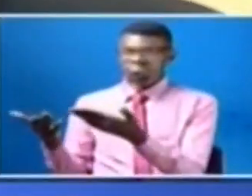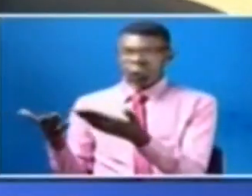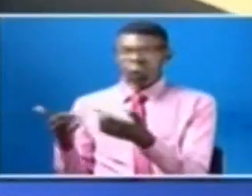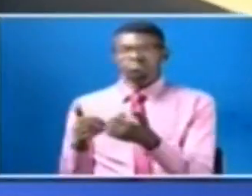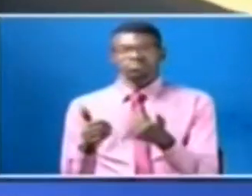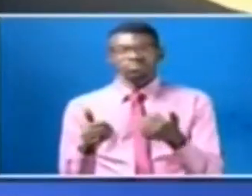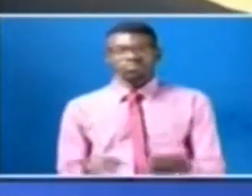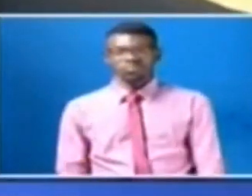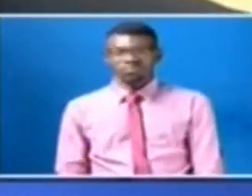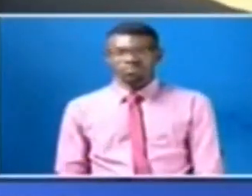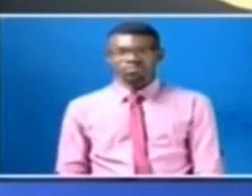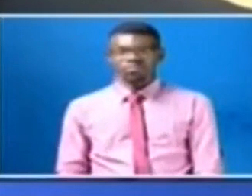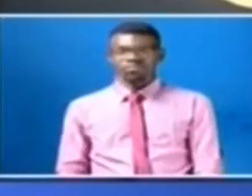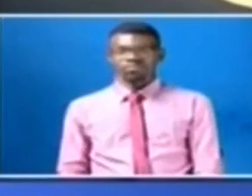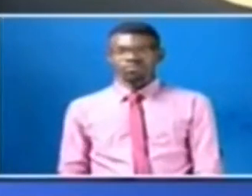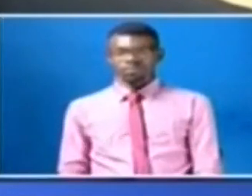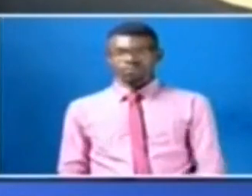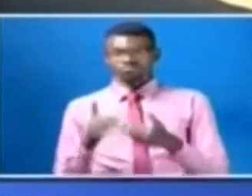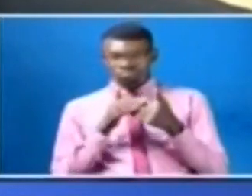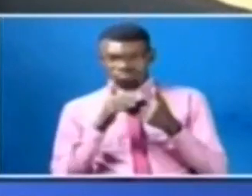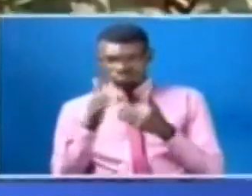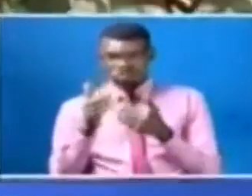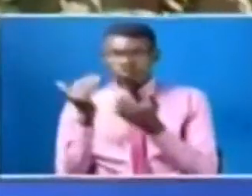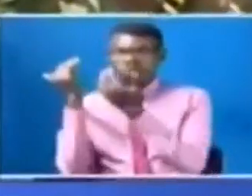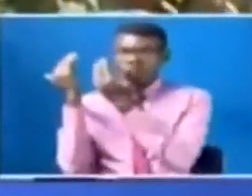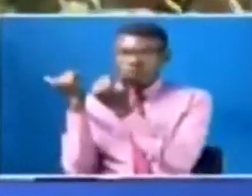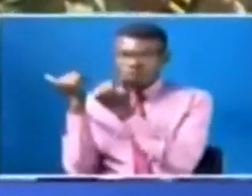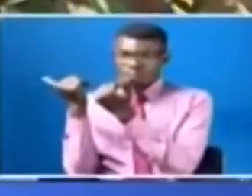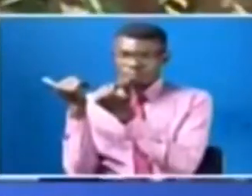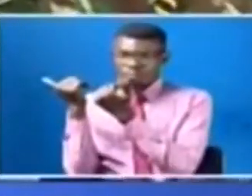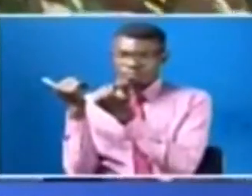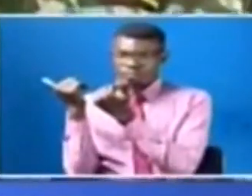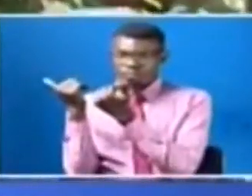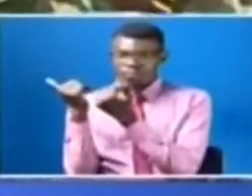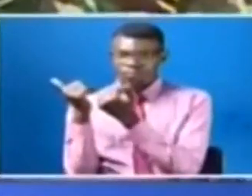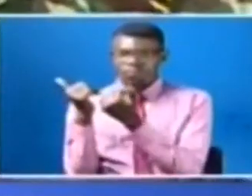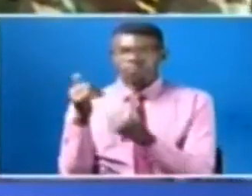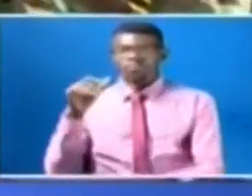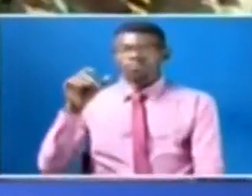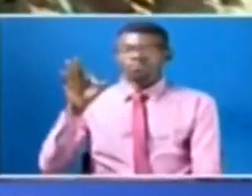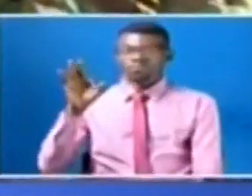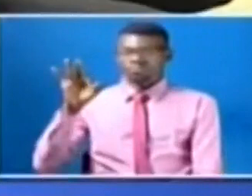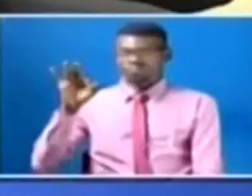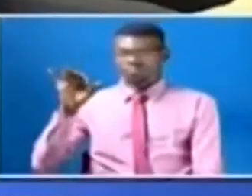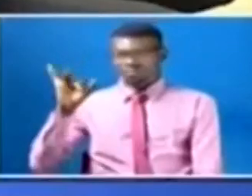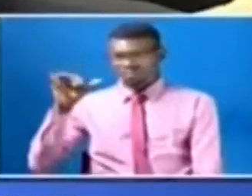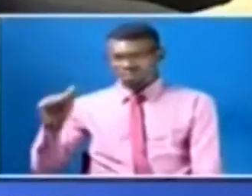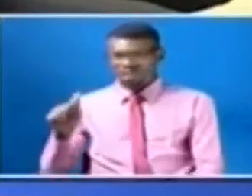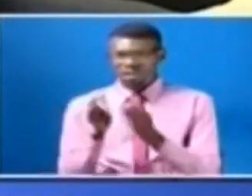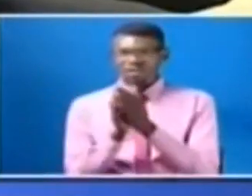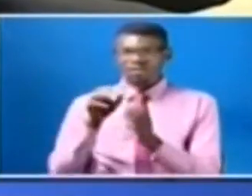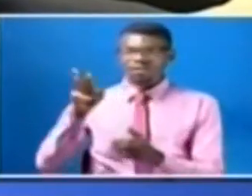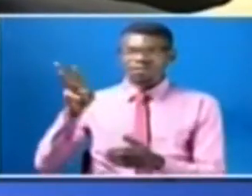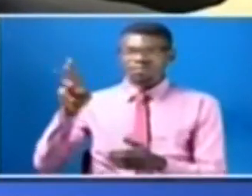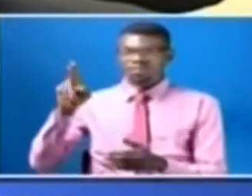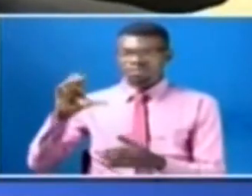look very much forward to getting the nod of FIA and WRC so that we can have